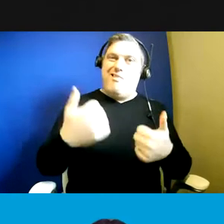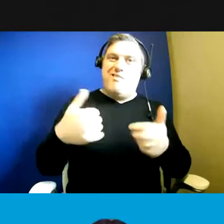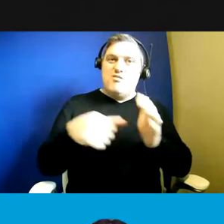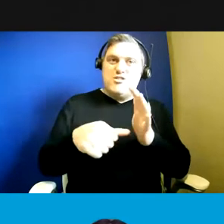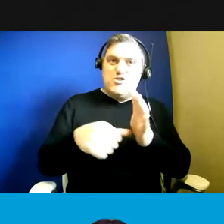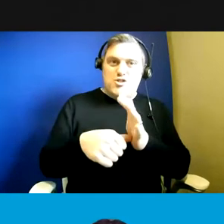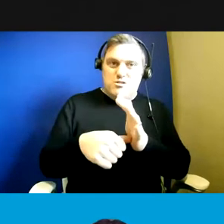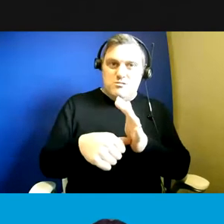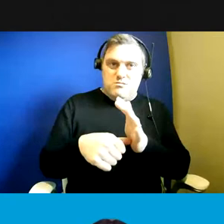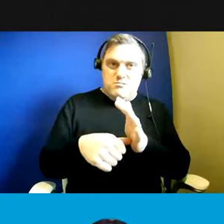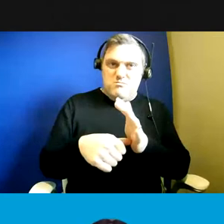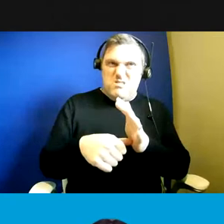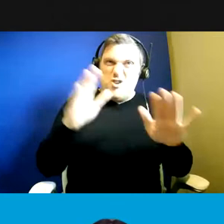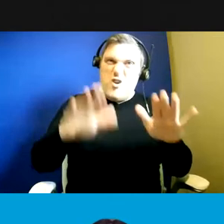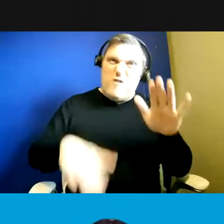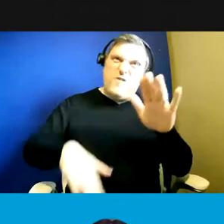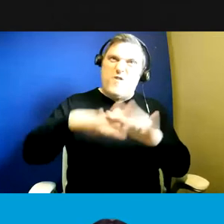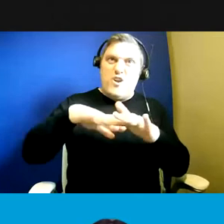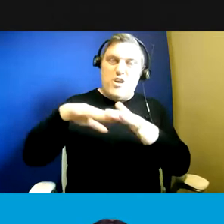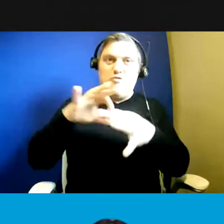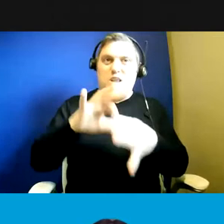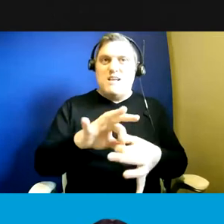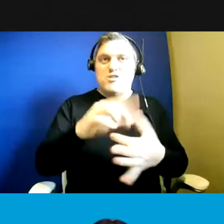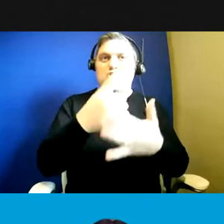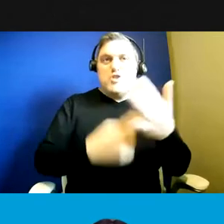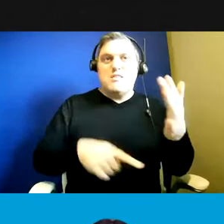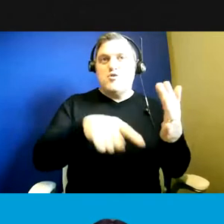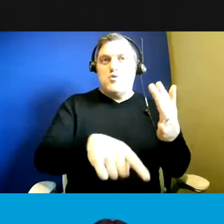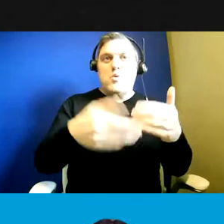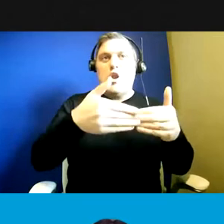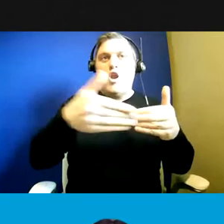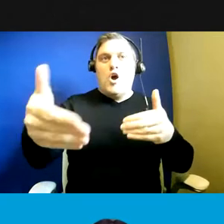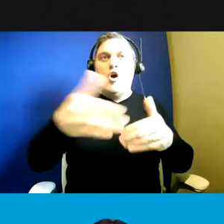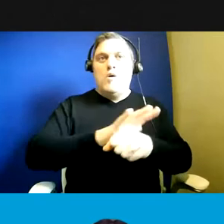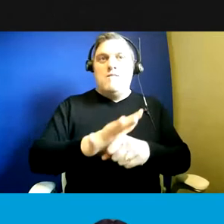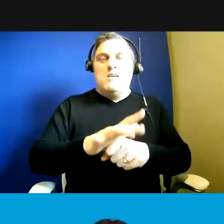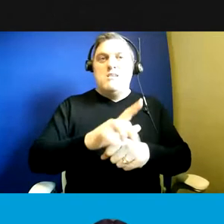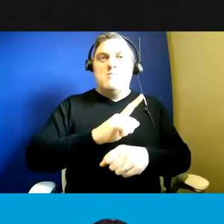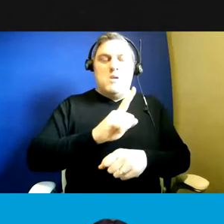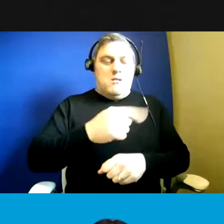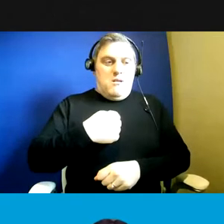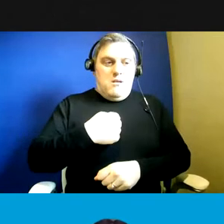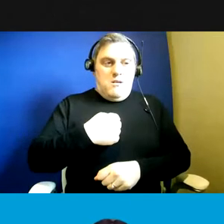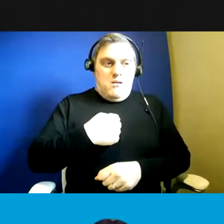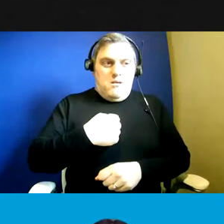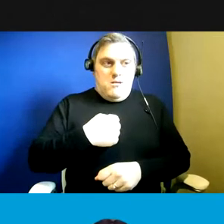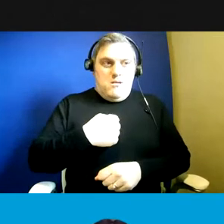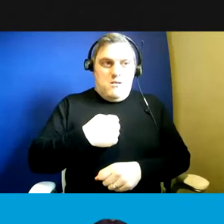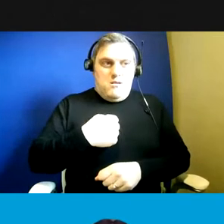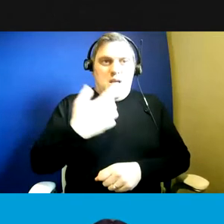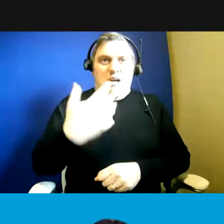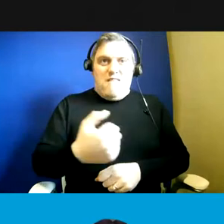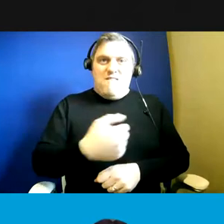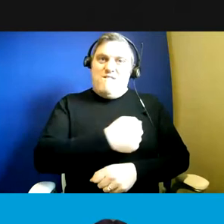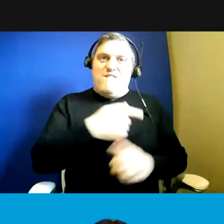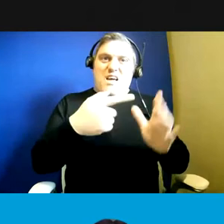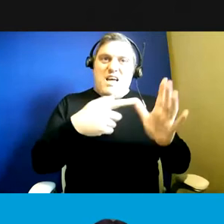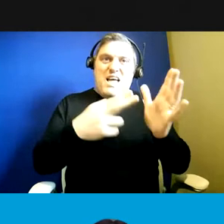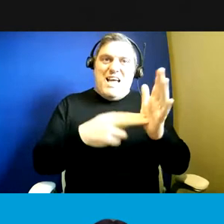not completely related to long COVID, but I have angina,